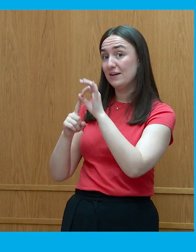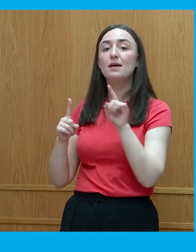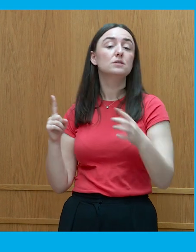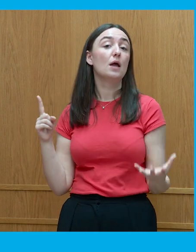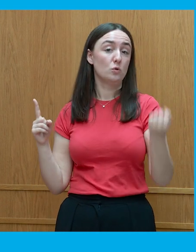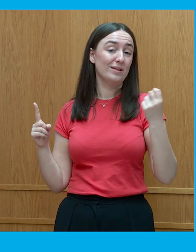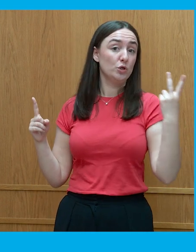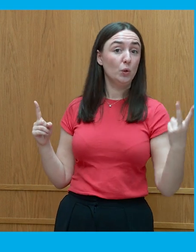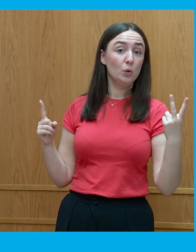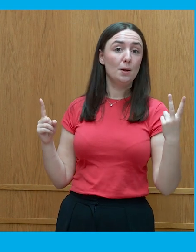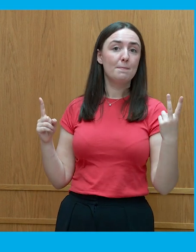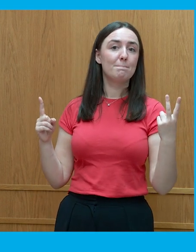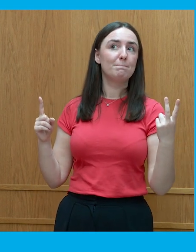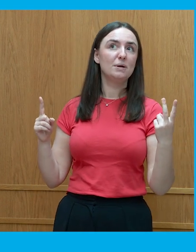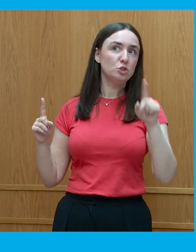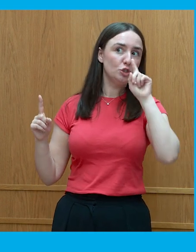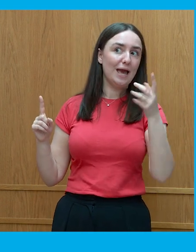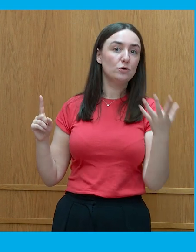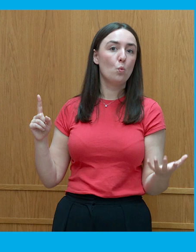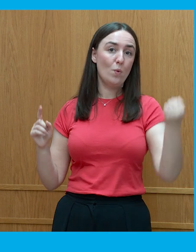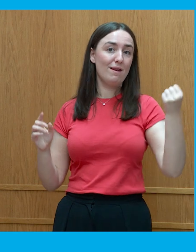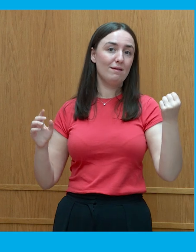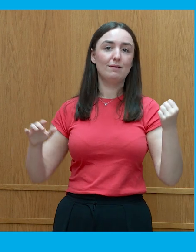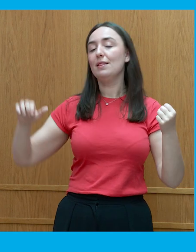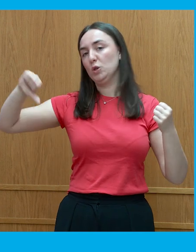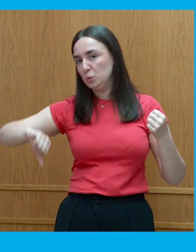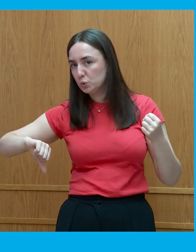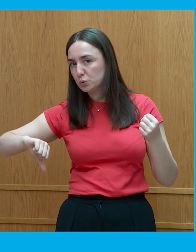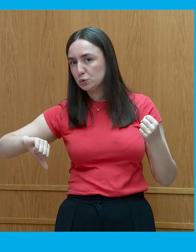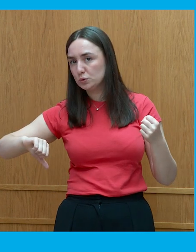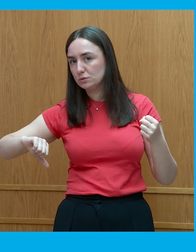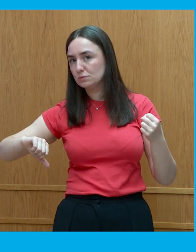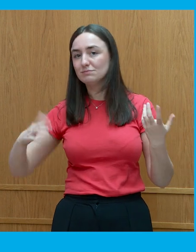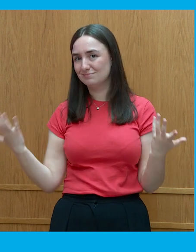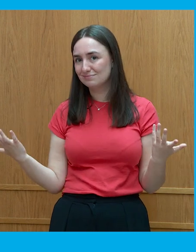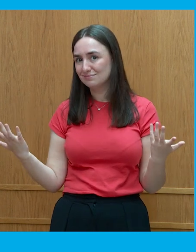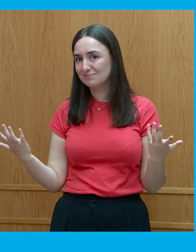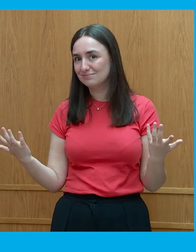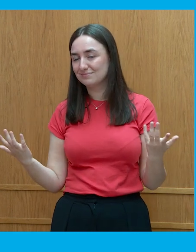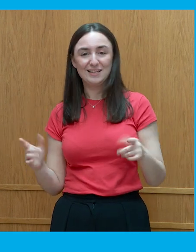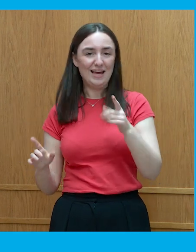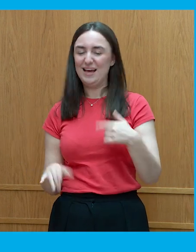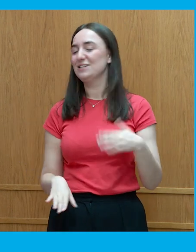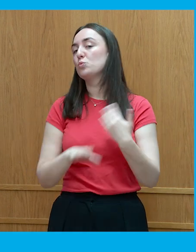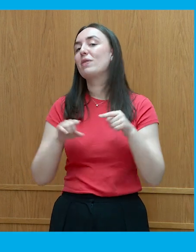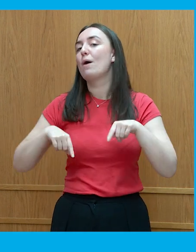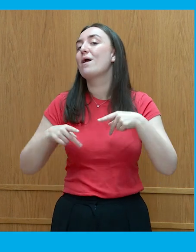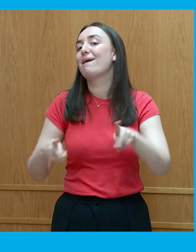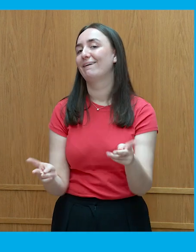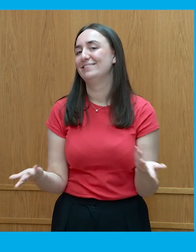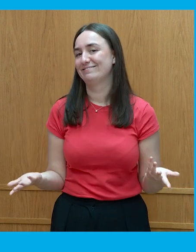two states. But not the reverse. She can't win Pennsylvania. Right. Yeah. That, it's, a, okay. it's like a square is on a rectangle. Right? That's right. Yeah, it doesn't work that I way. I think